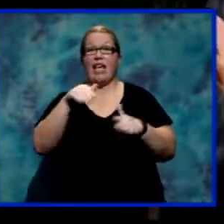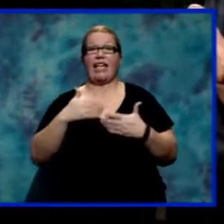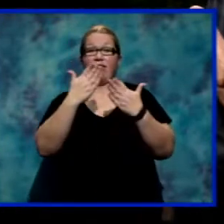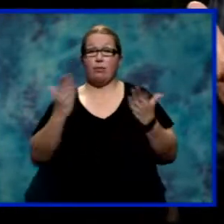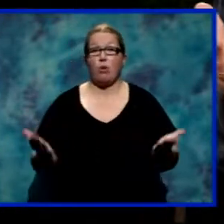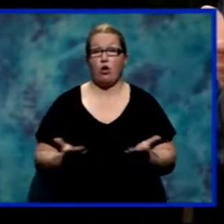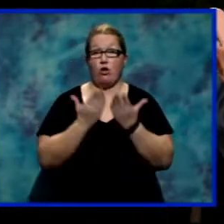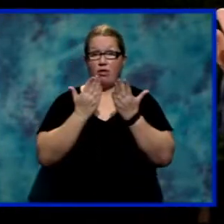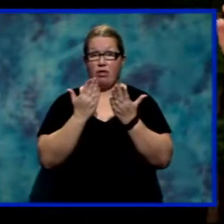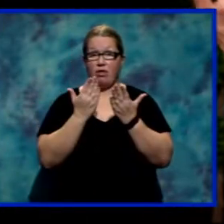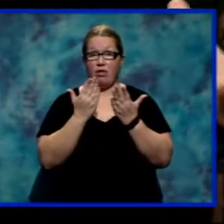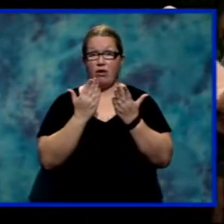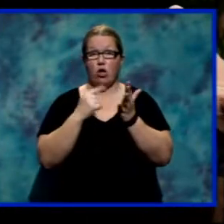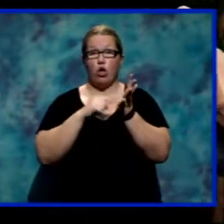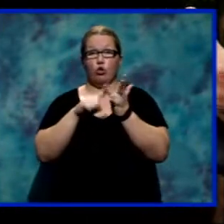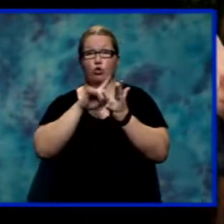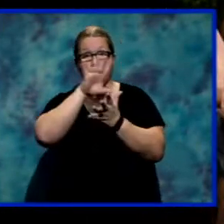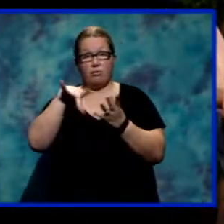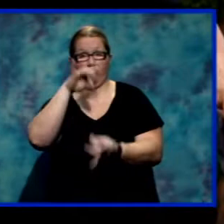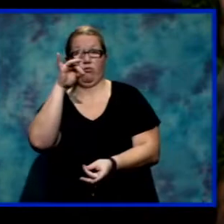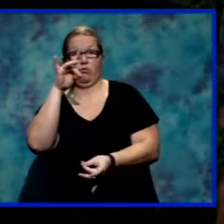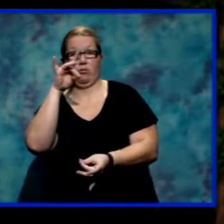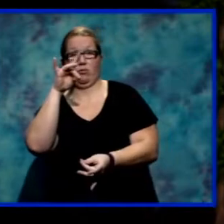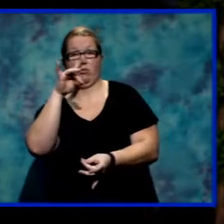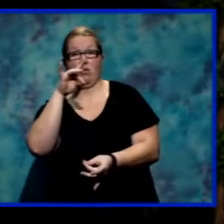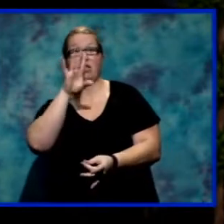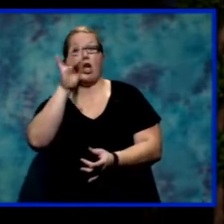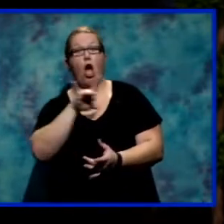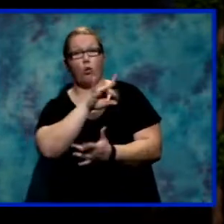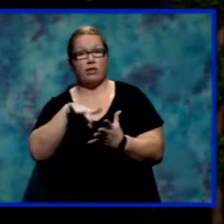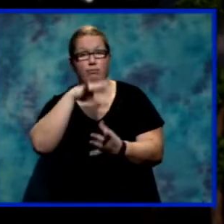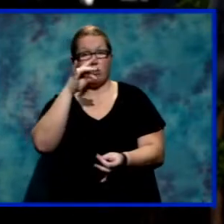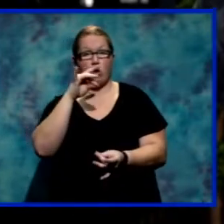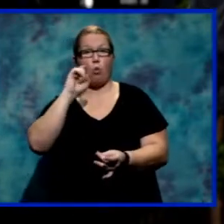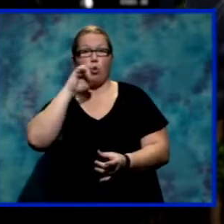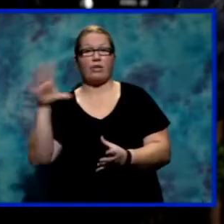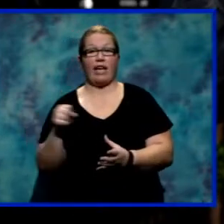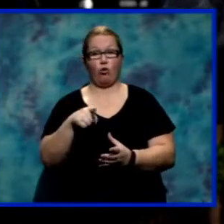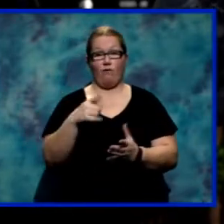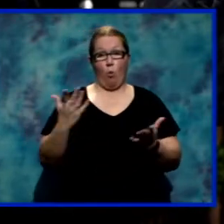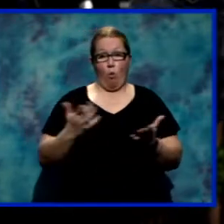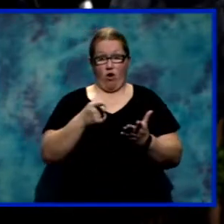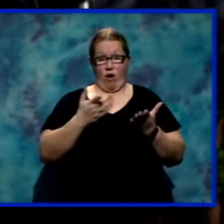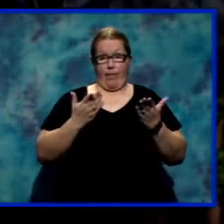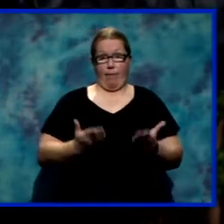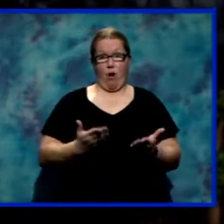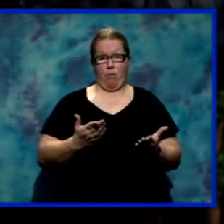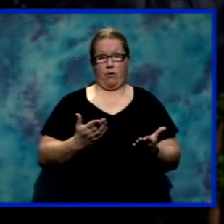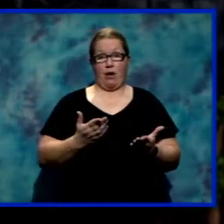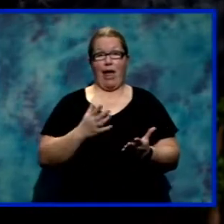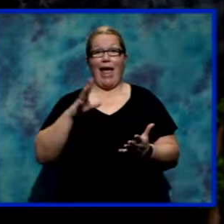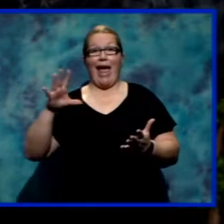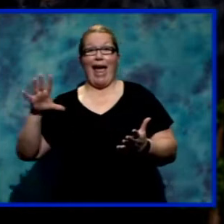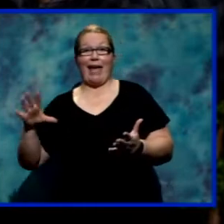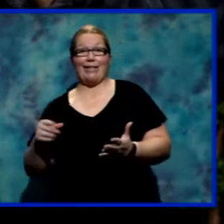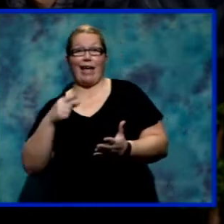birth to spiritual life. It's the Holy Spirit that will take you from where you are now and take you to a place where you